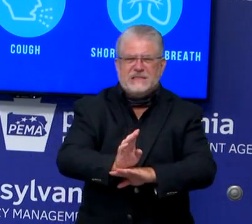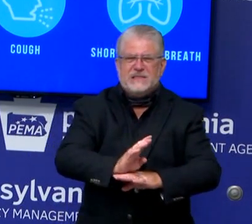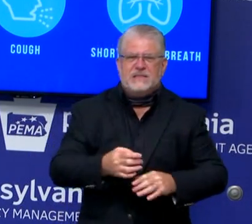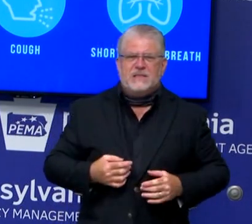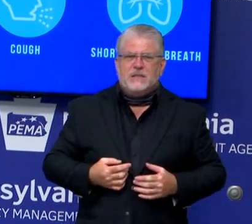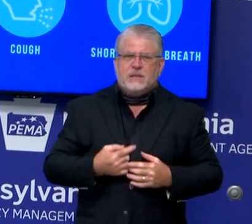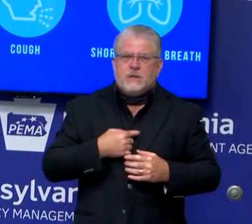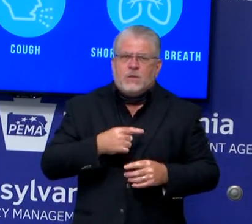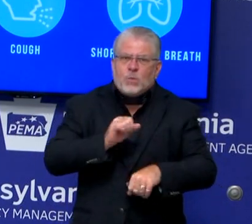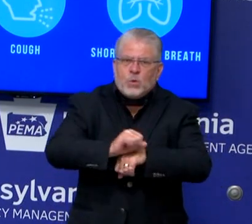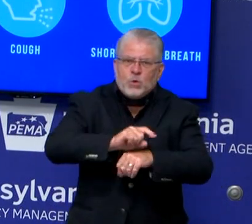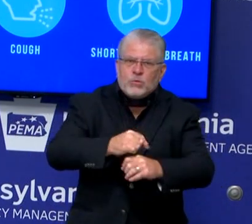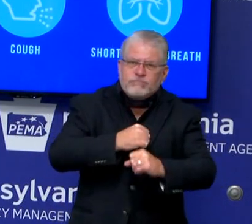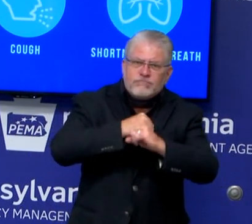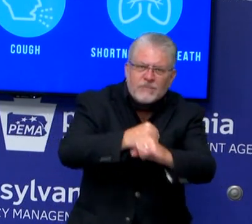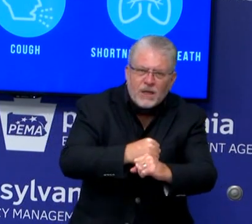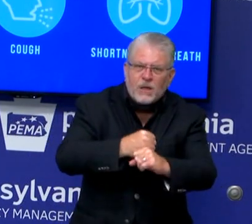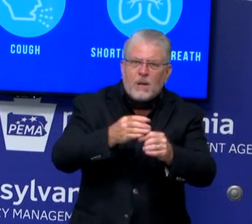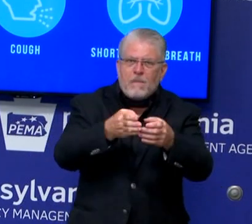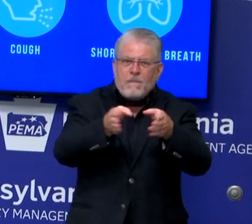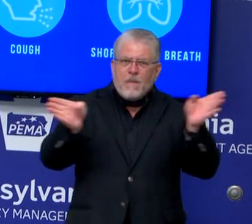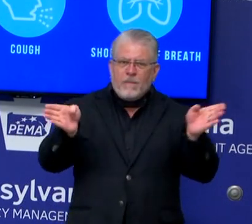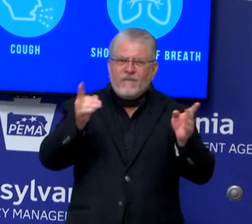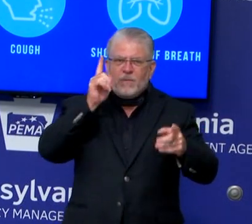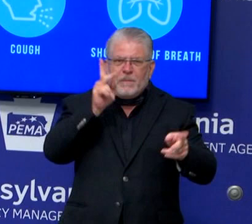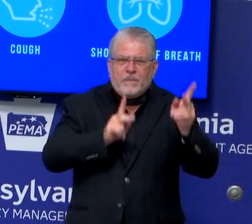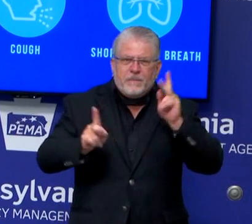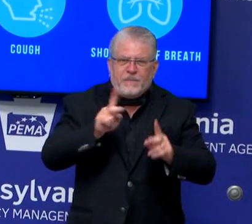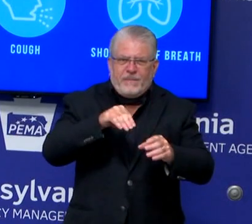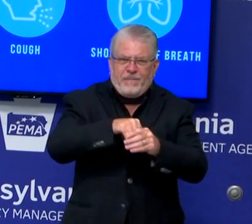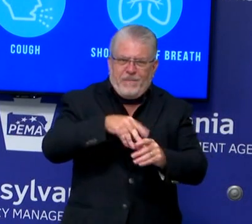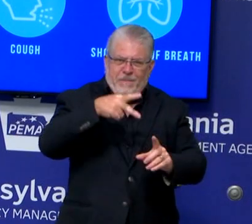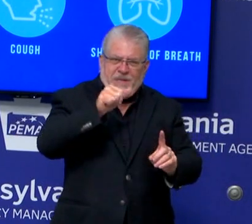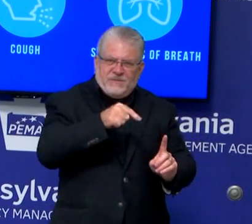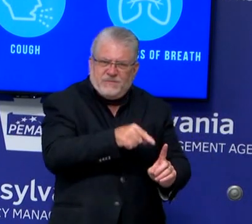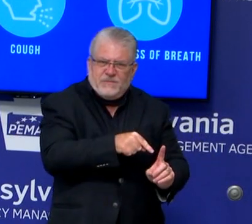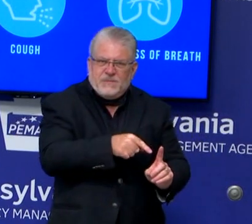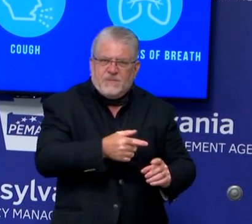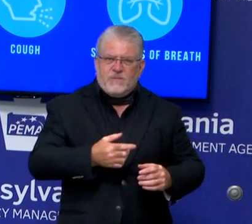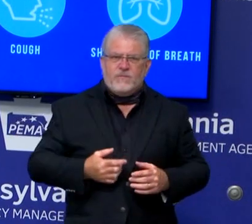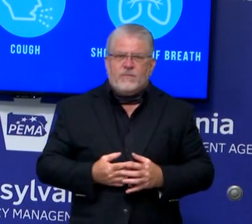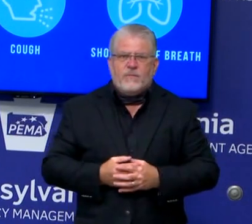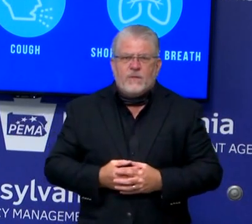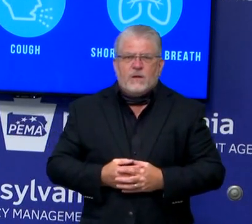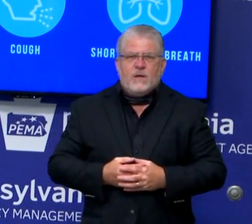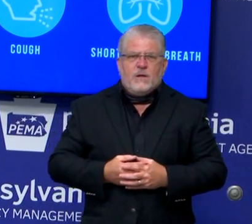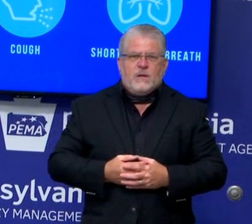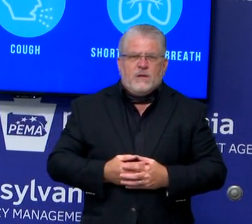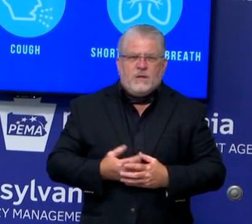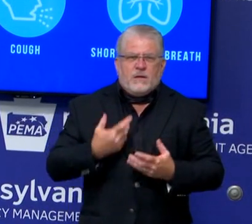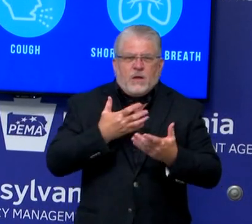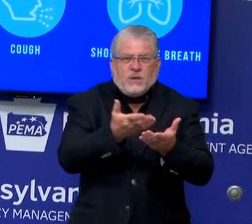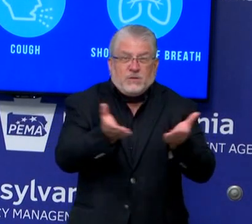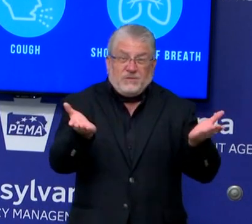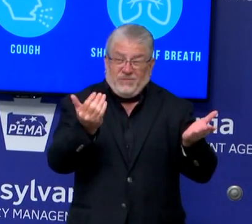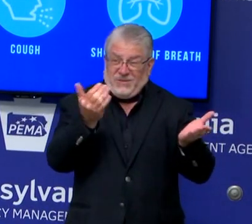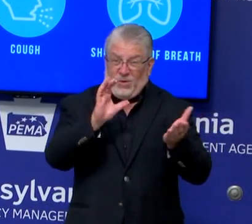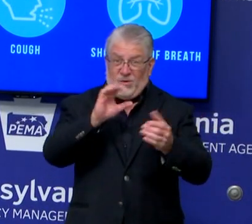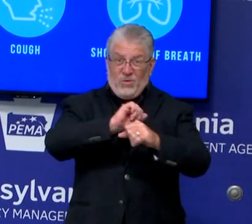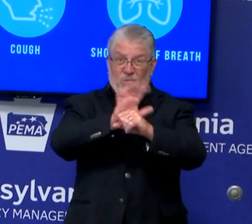public health of everyone in Pennsylvania from the impact of the global pandemic due to COVID-19.